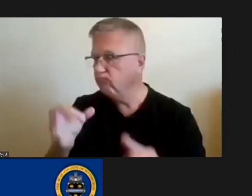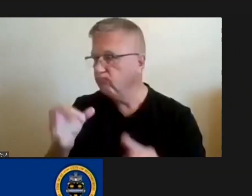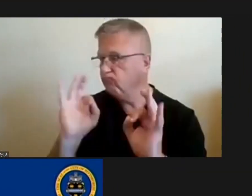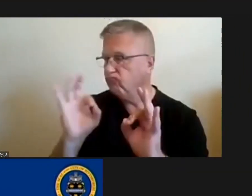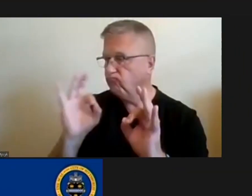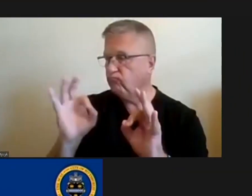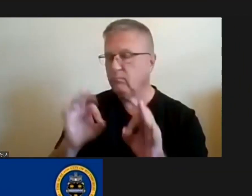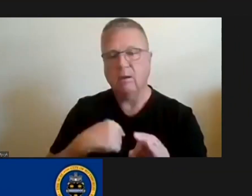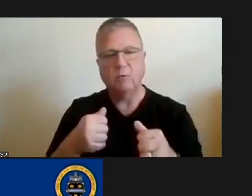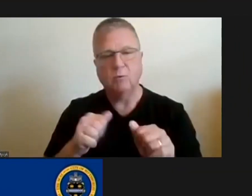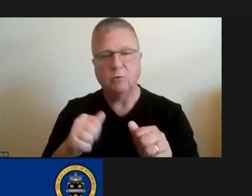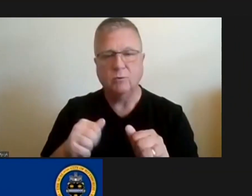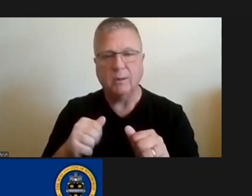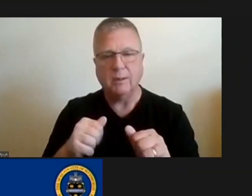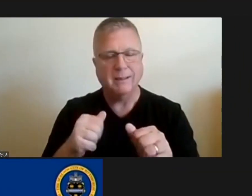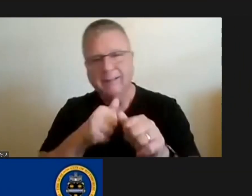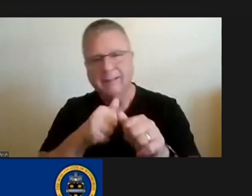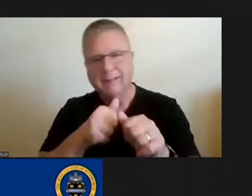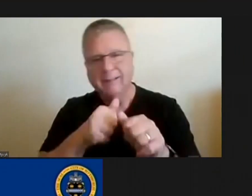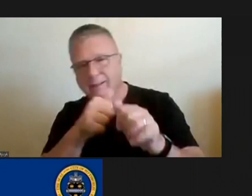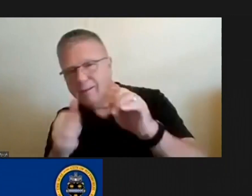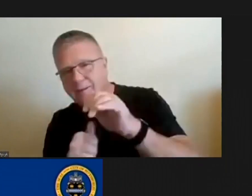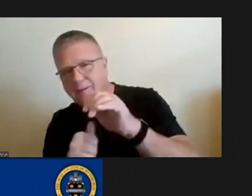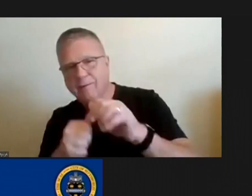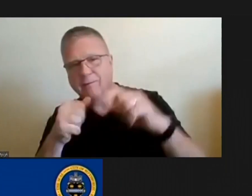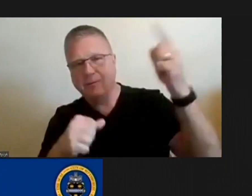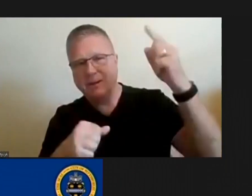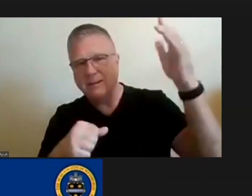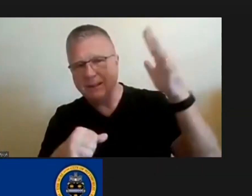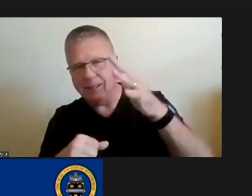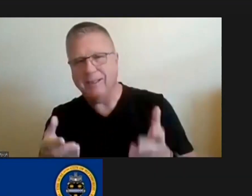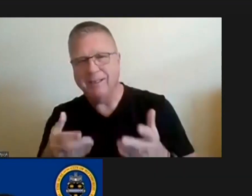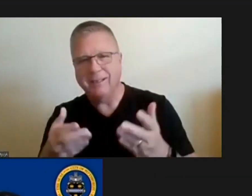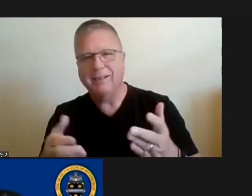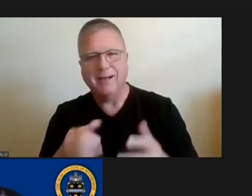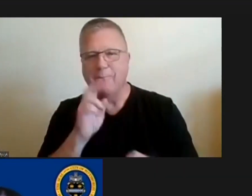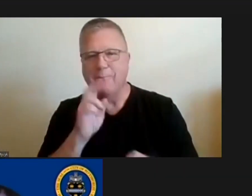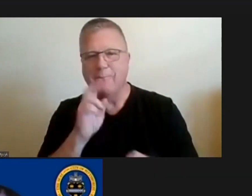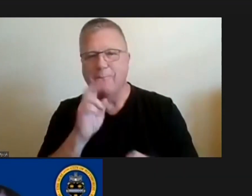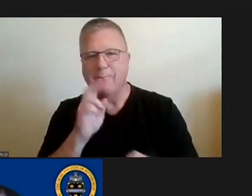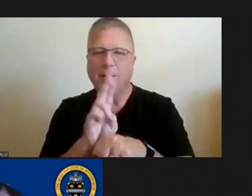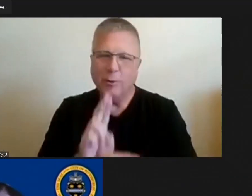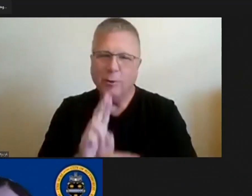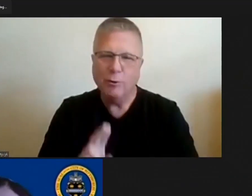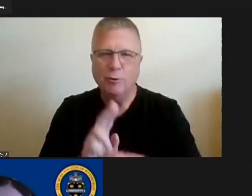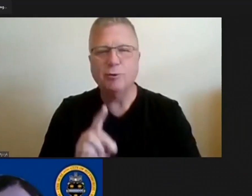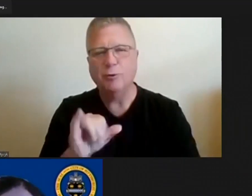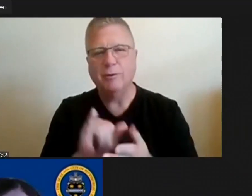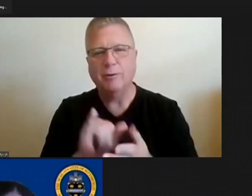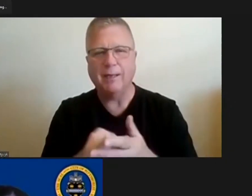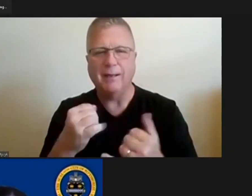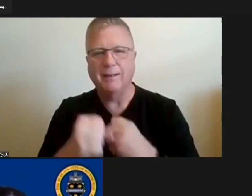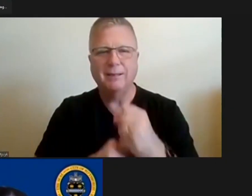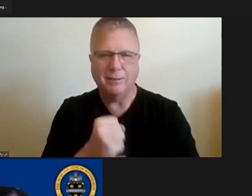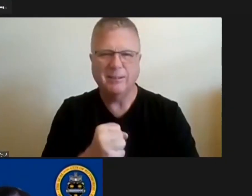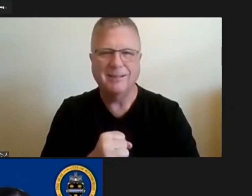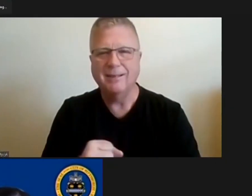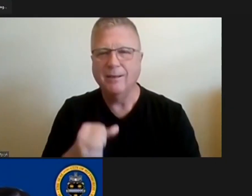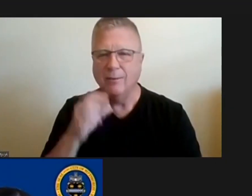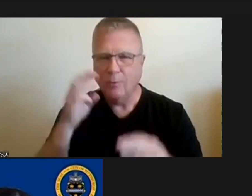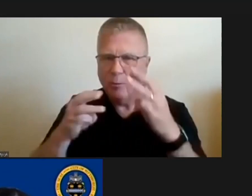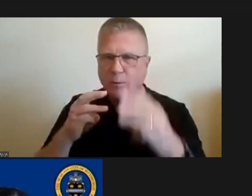to dodge the sunshine here, which is something I'm not used to doing this time of year. Don't worry, the blue is coming in